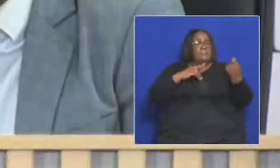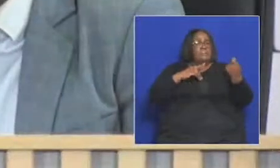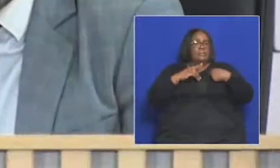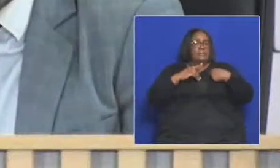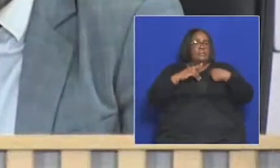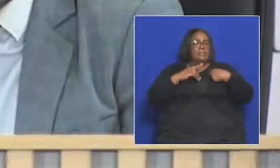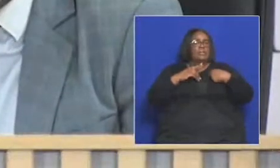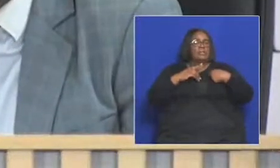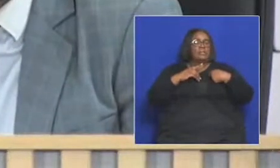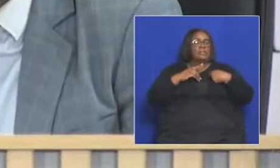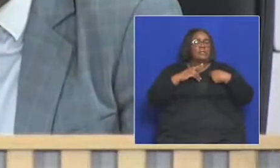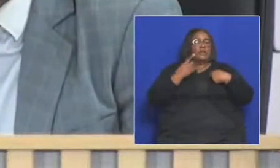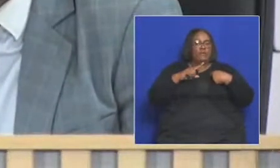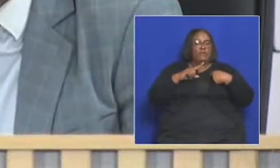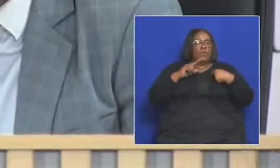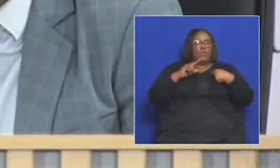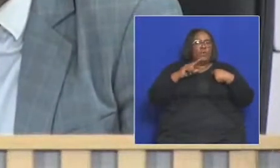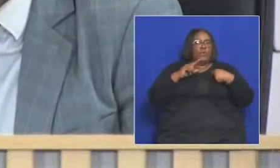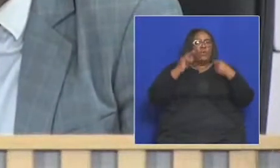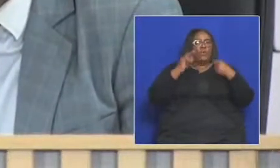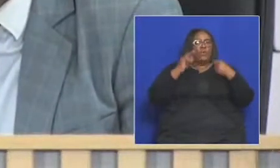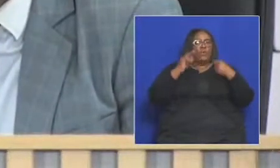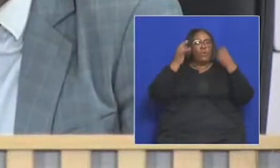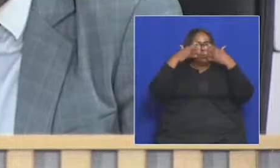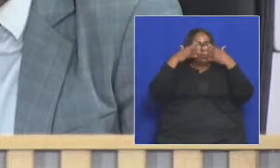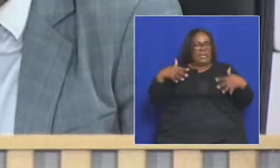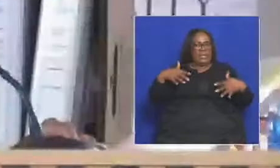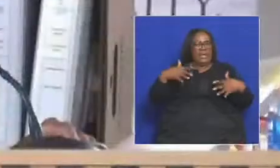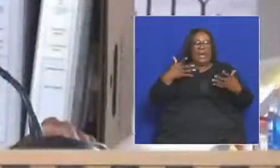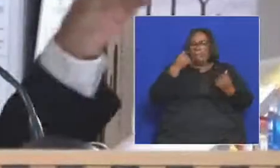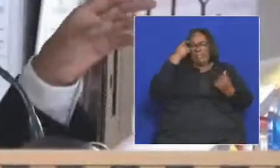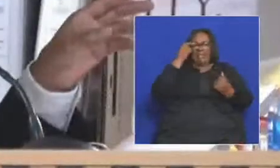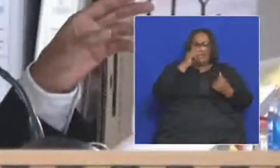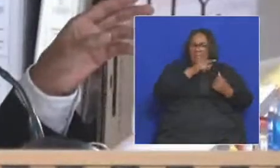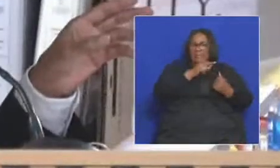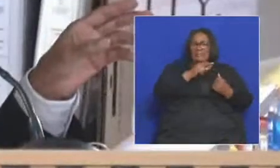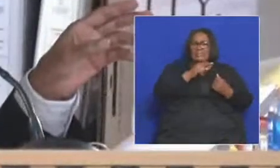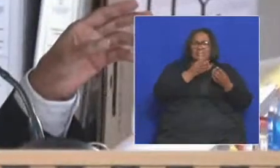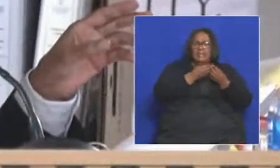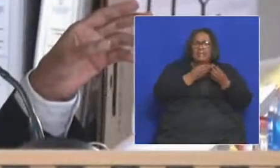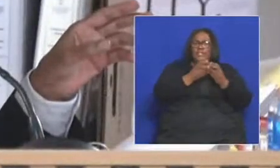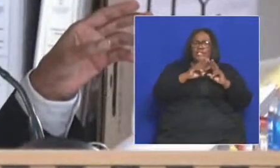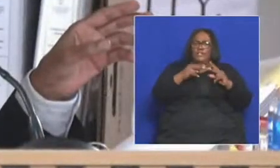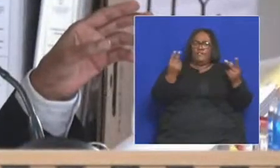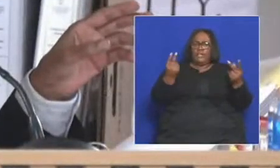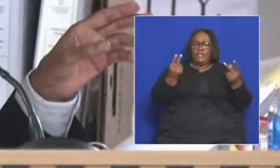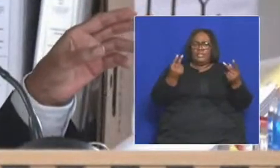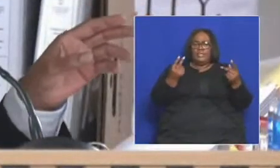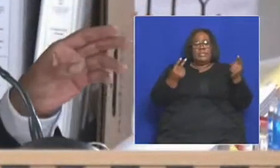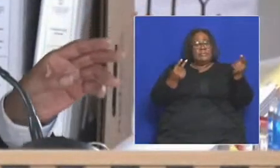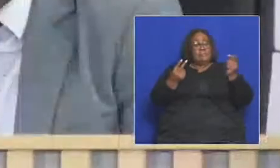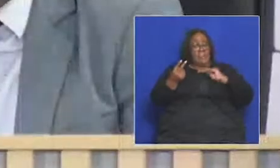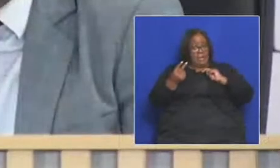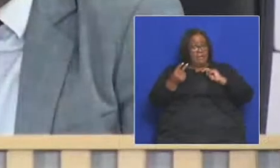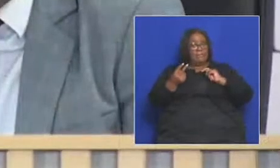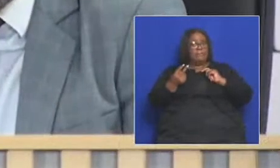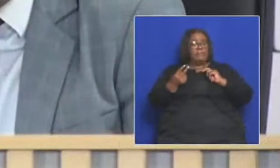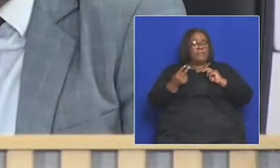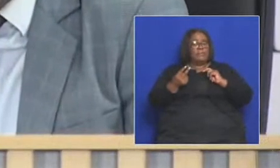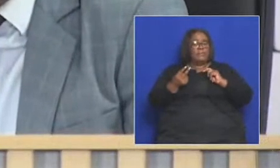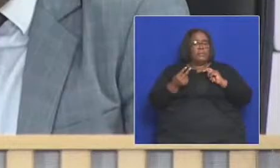the wedding. So I think this is something. Yes, it's not paying you. No, it's paying me.